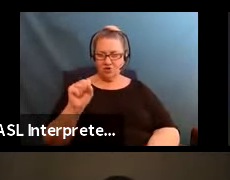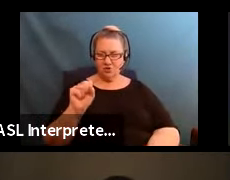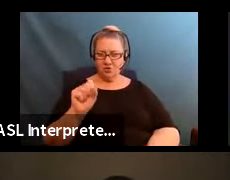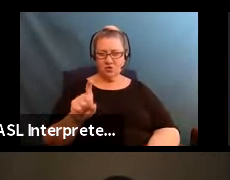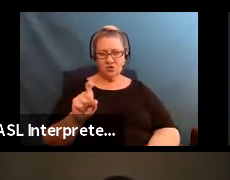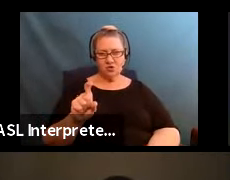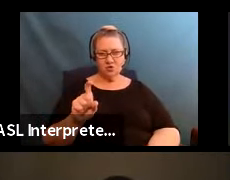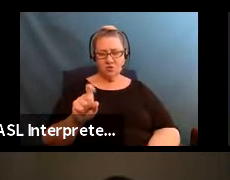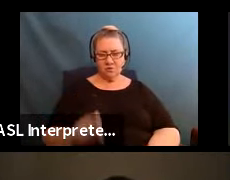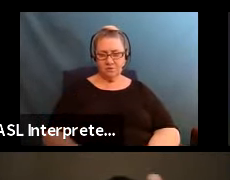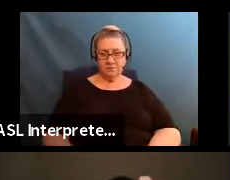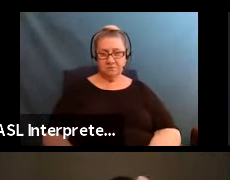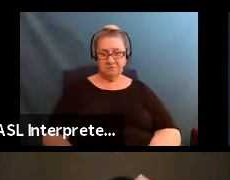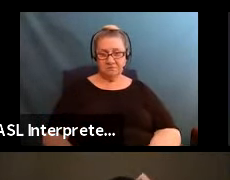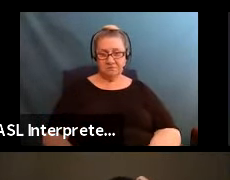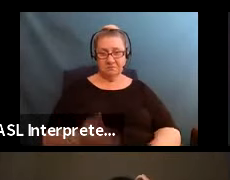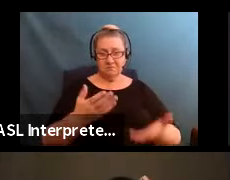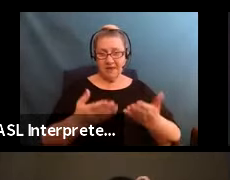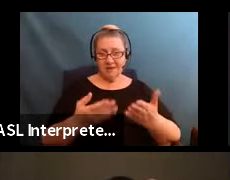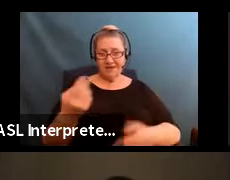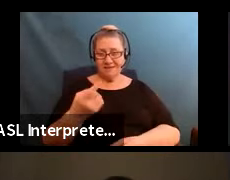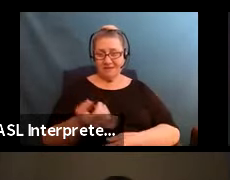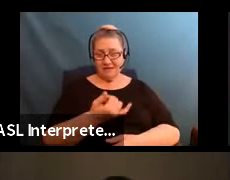response to that, or if I might be missing something.